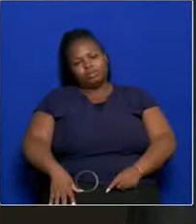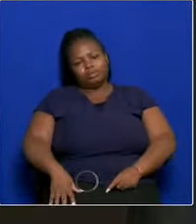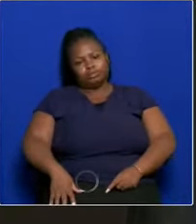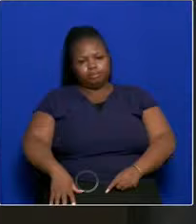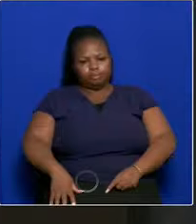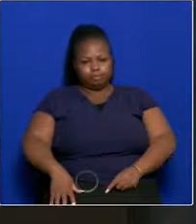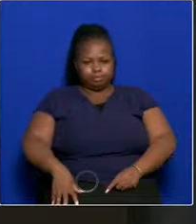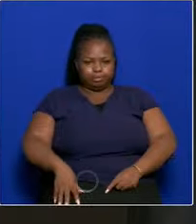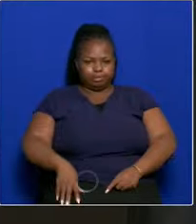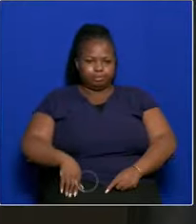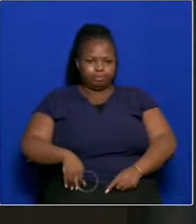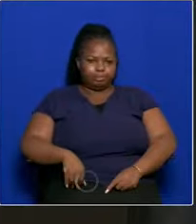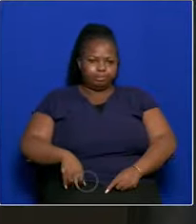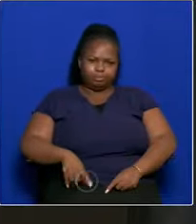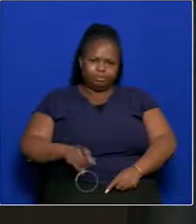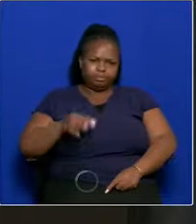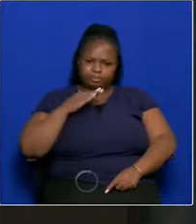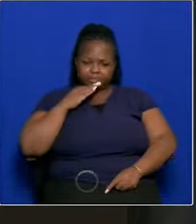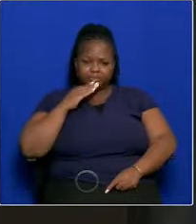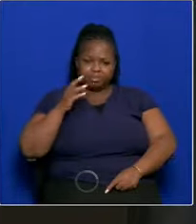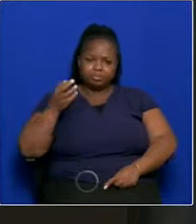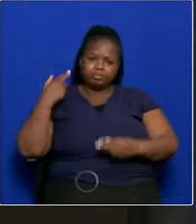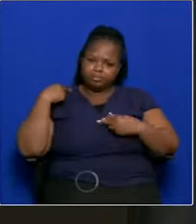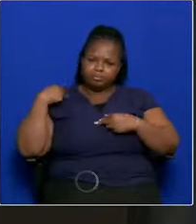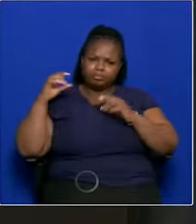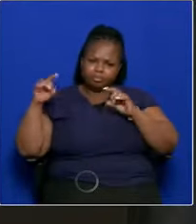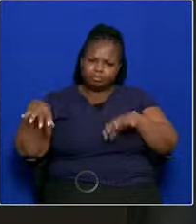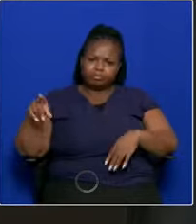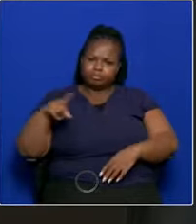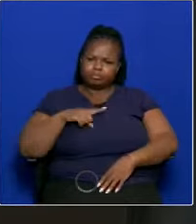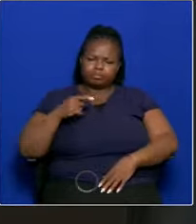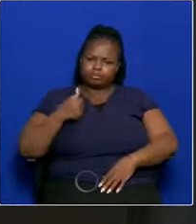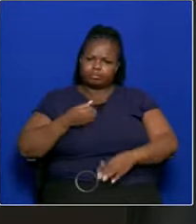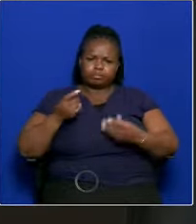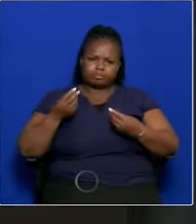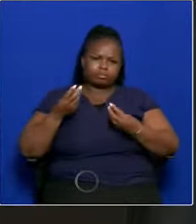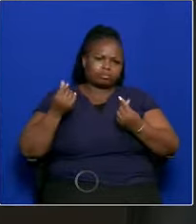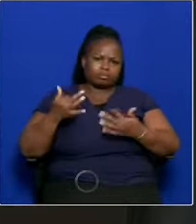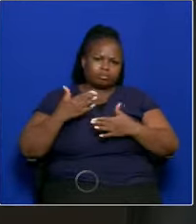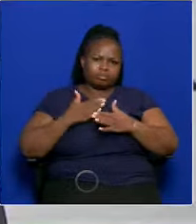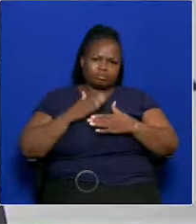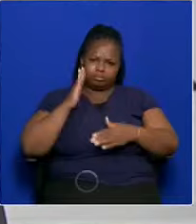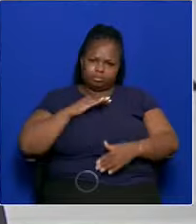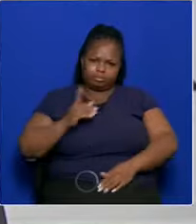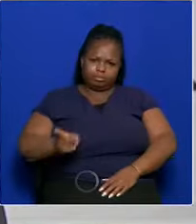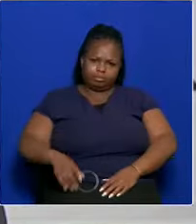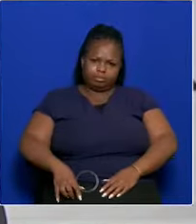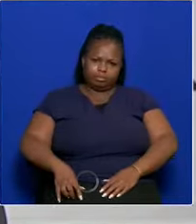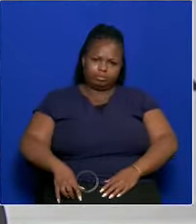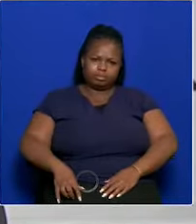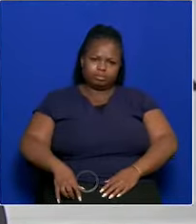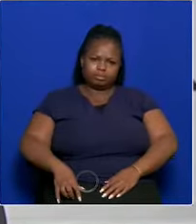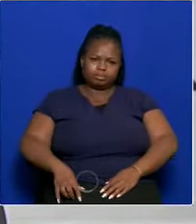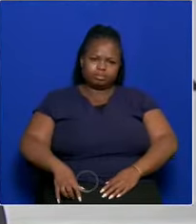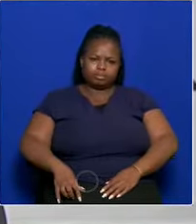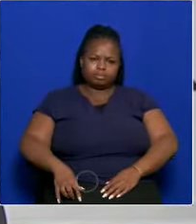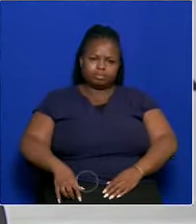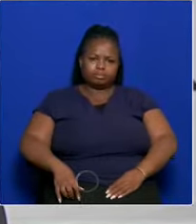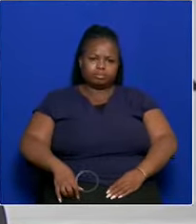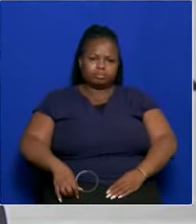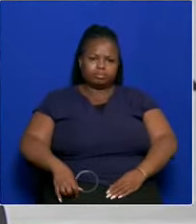that's not Nkosi's job because Nkosi does not work in finance. Yeah, because I knew there's nothing he can do.